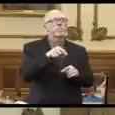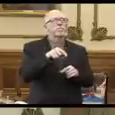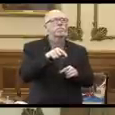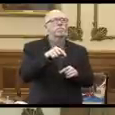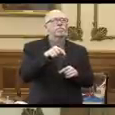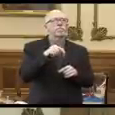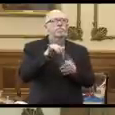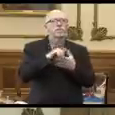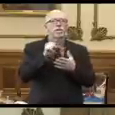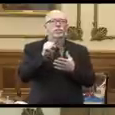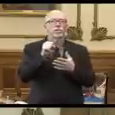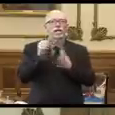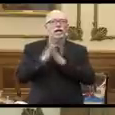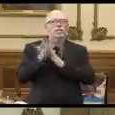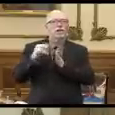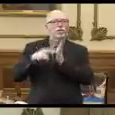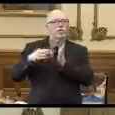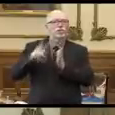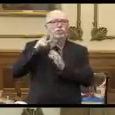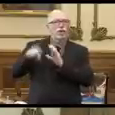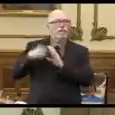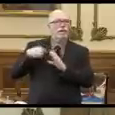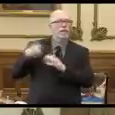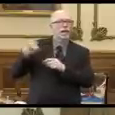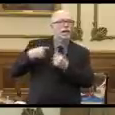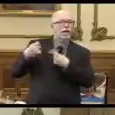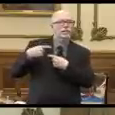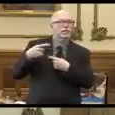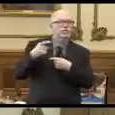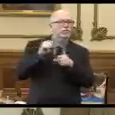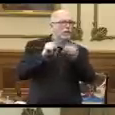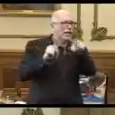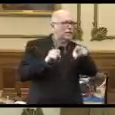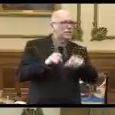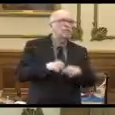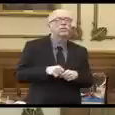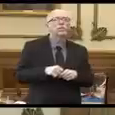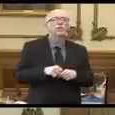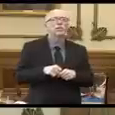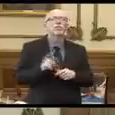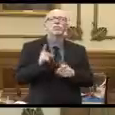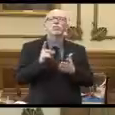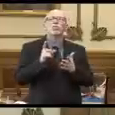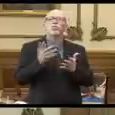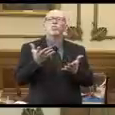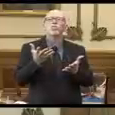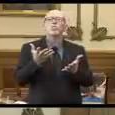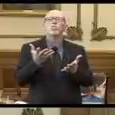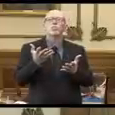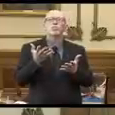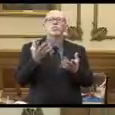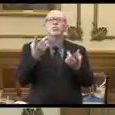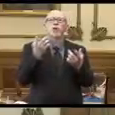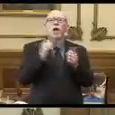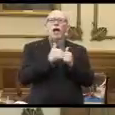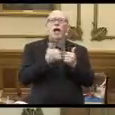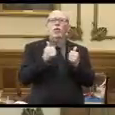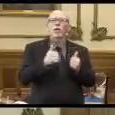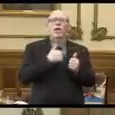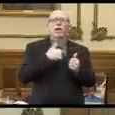has been asked by readers who've emailed me and asked this, what would it take to back